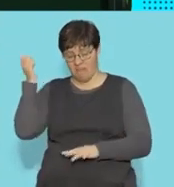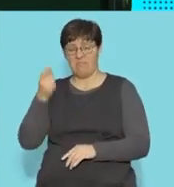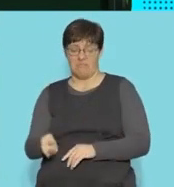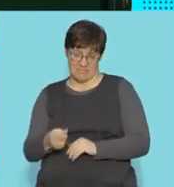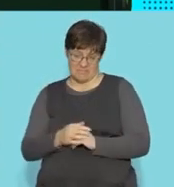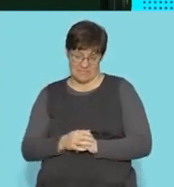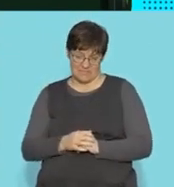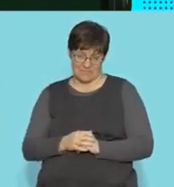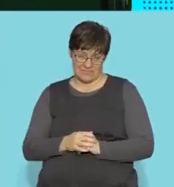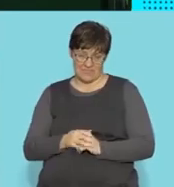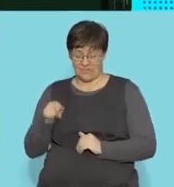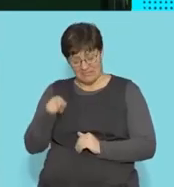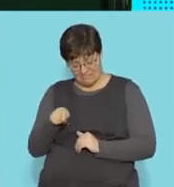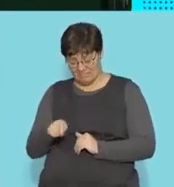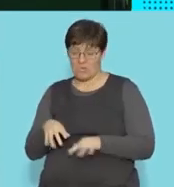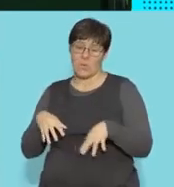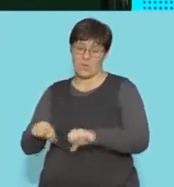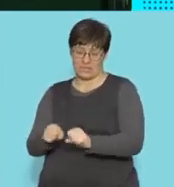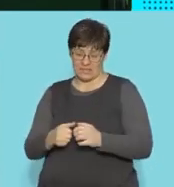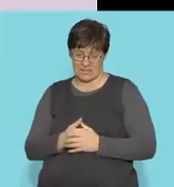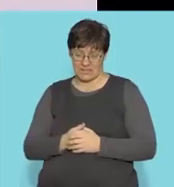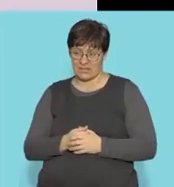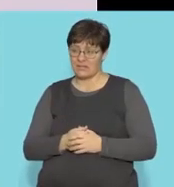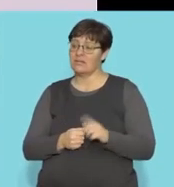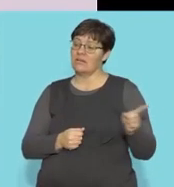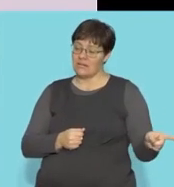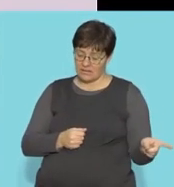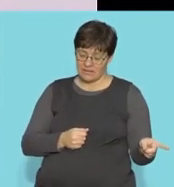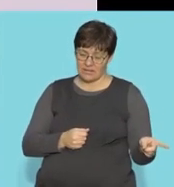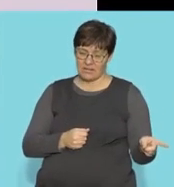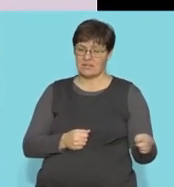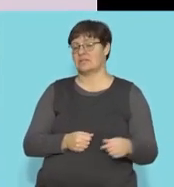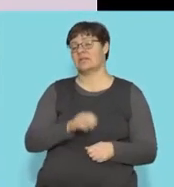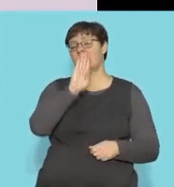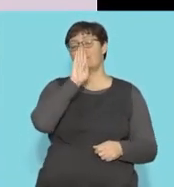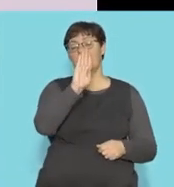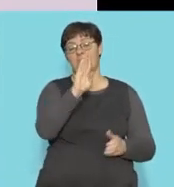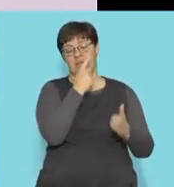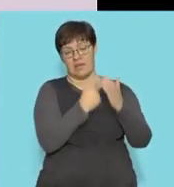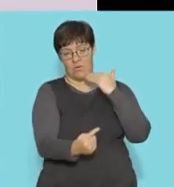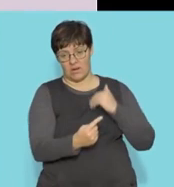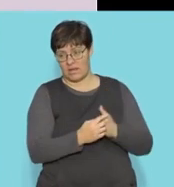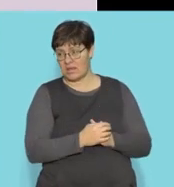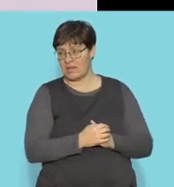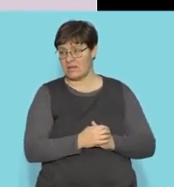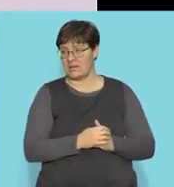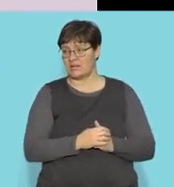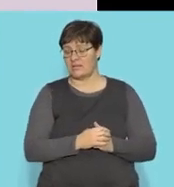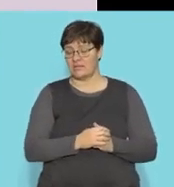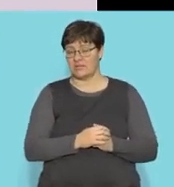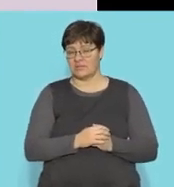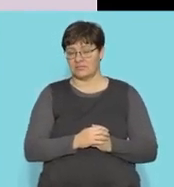harmed, so it is the host. So if we go back to our question, we're going to here